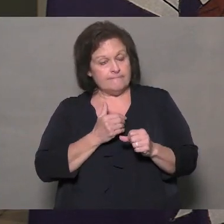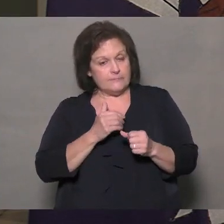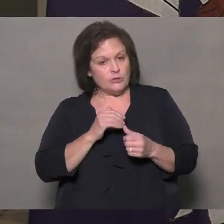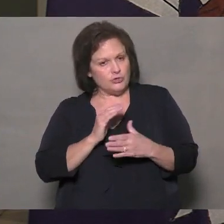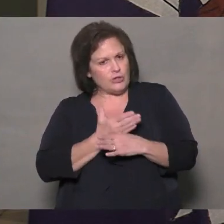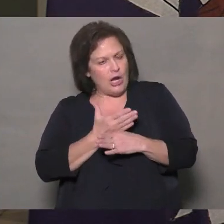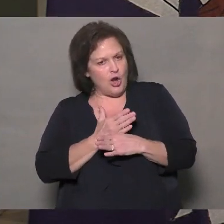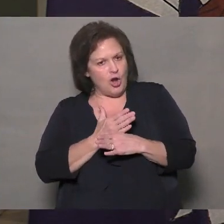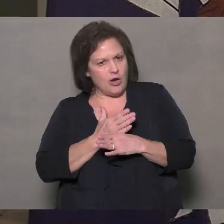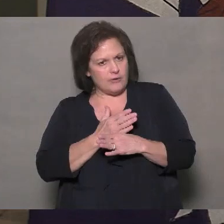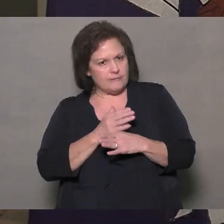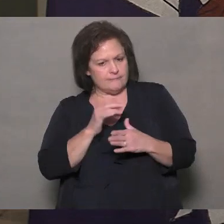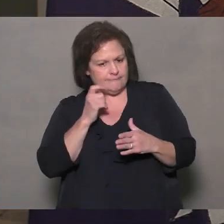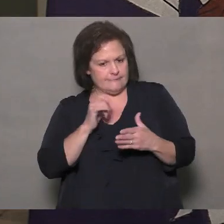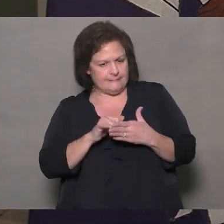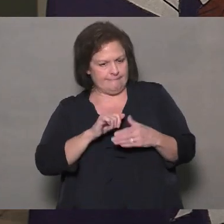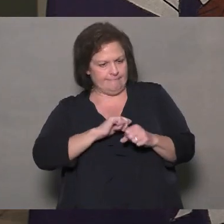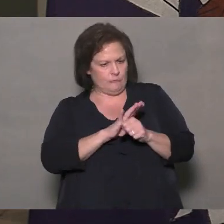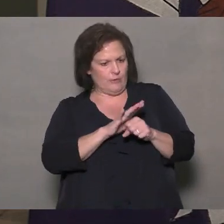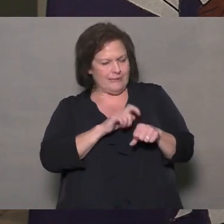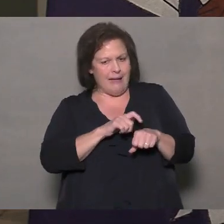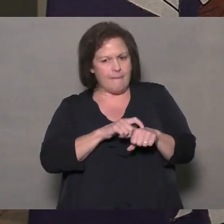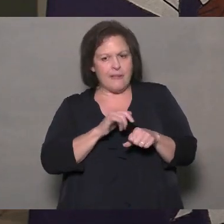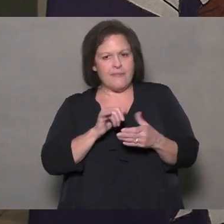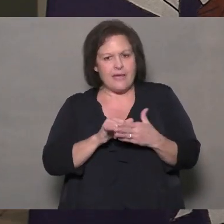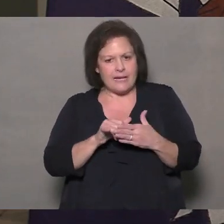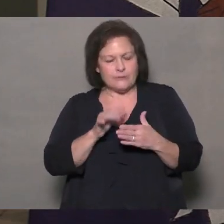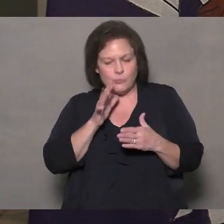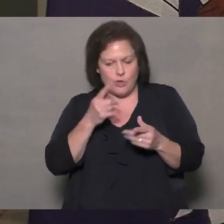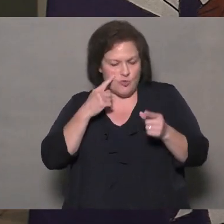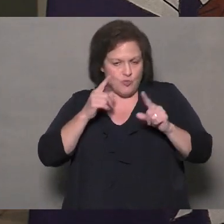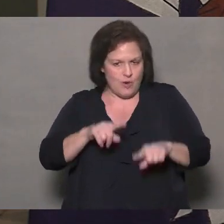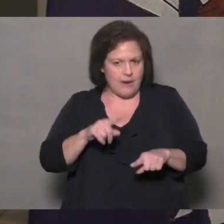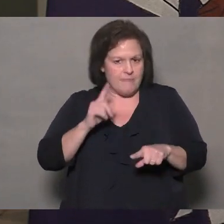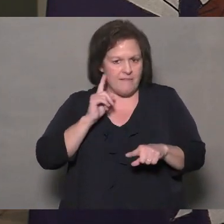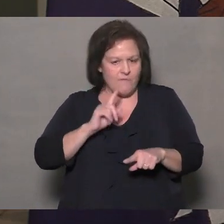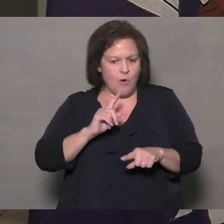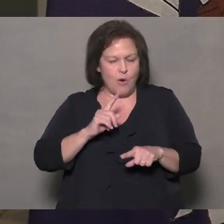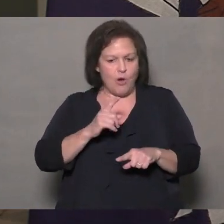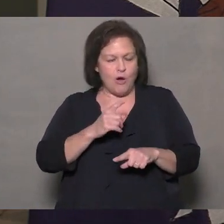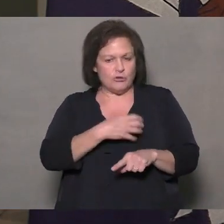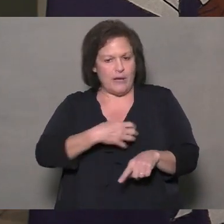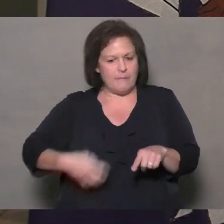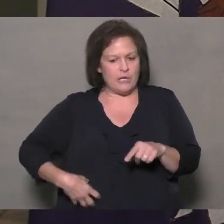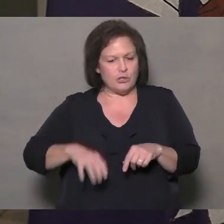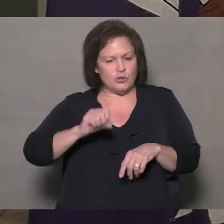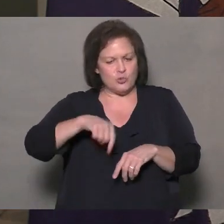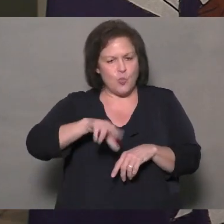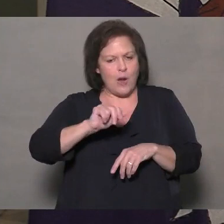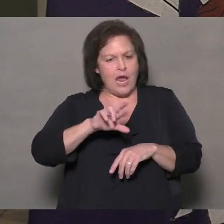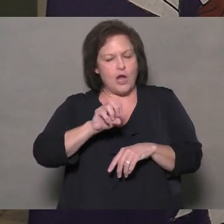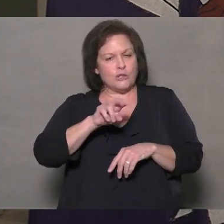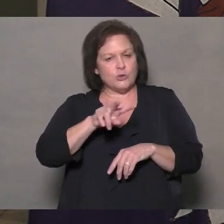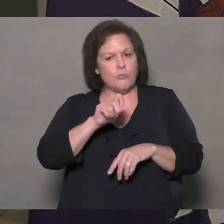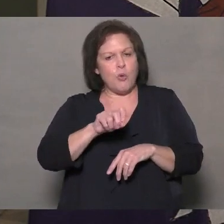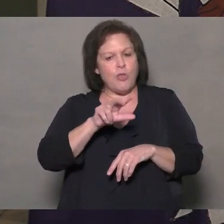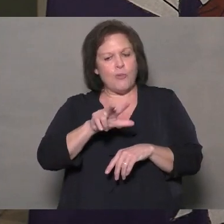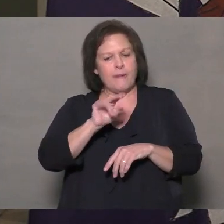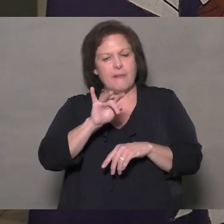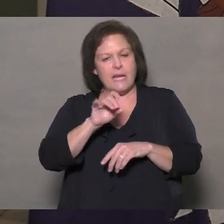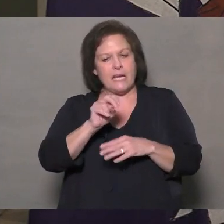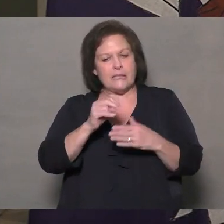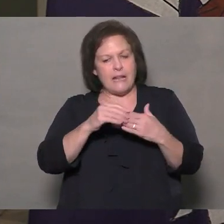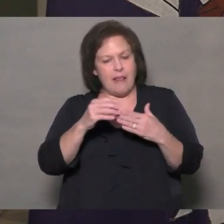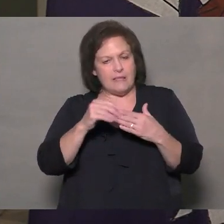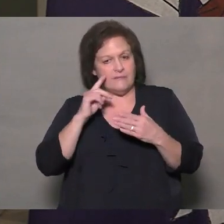hit. That meant securing an agreement for Champion Square, bringing in $2.3 million to our